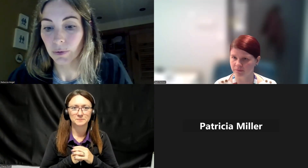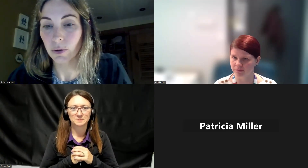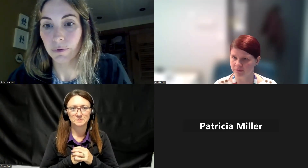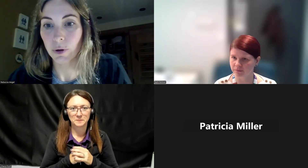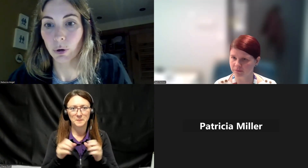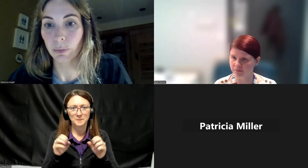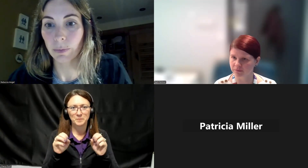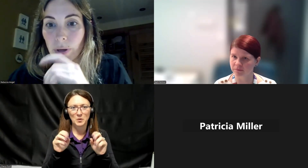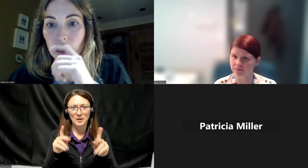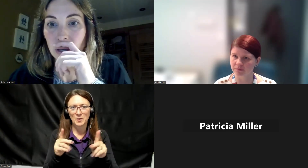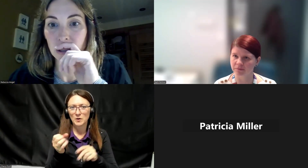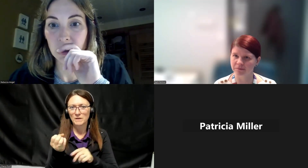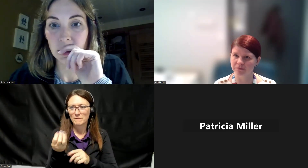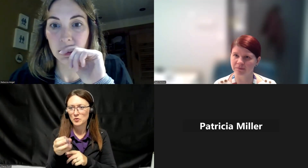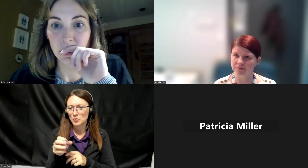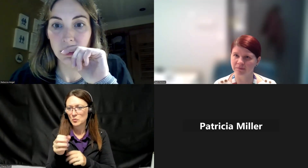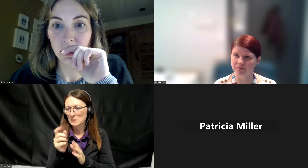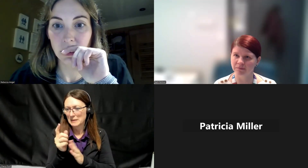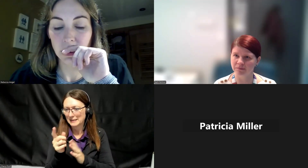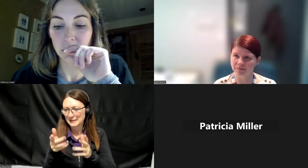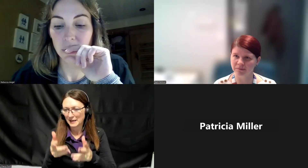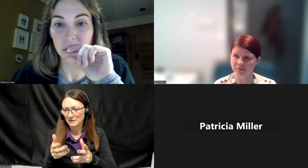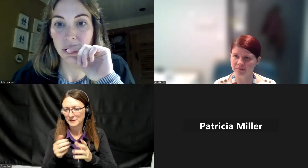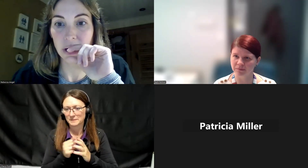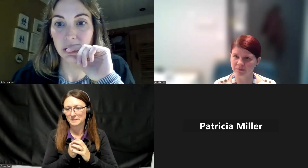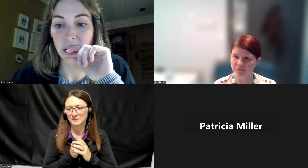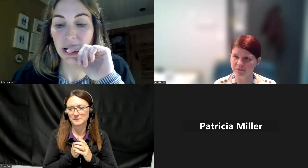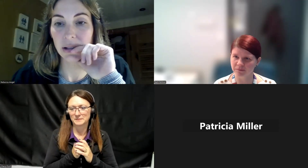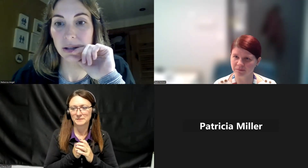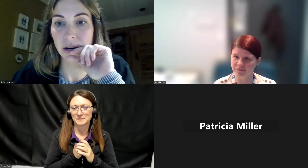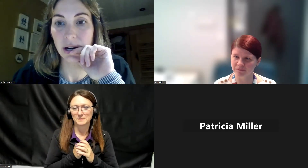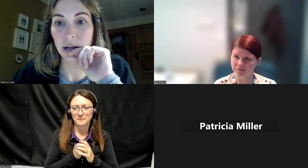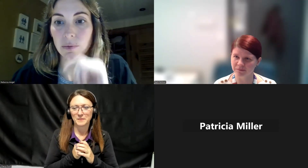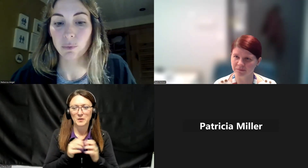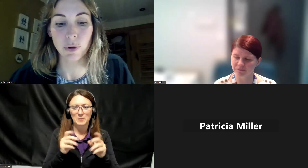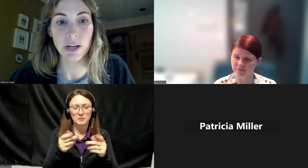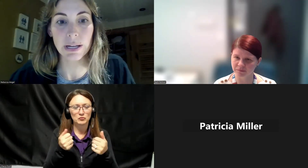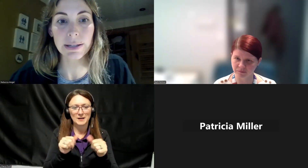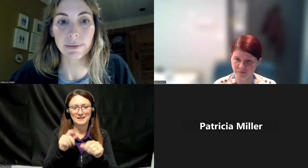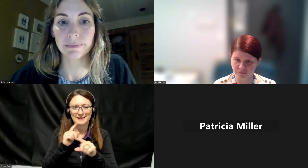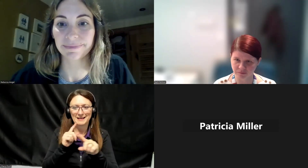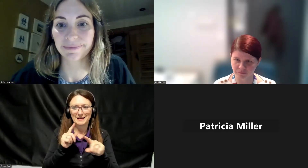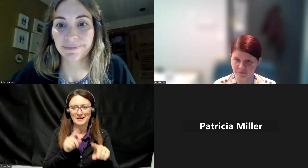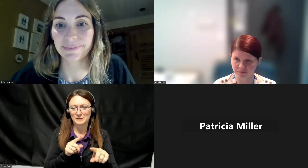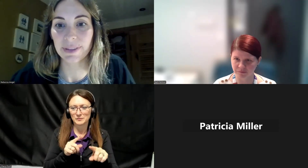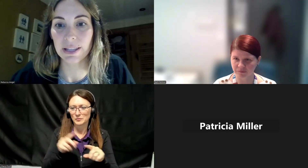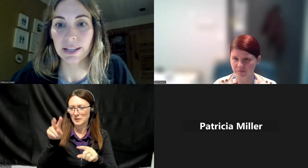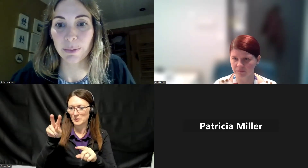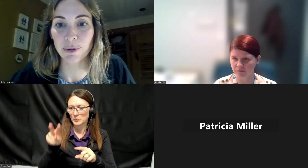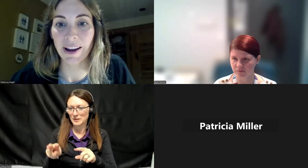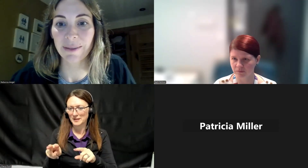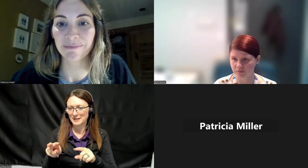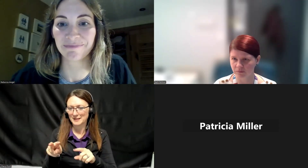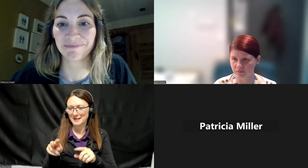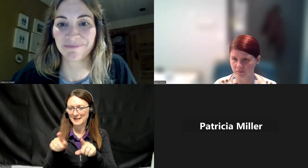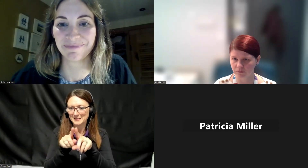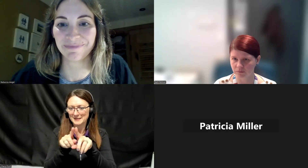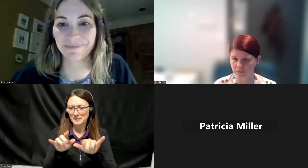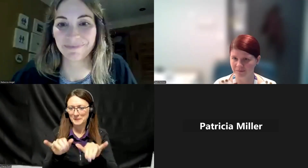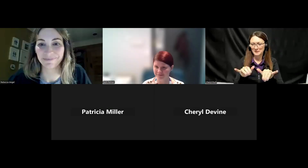Okay, got a few more minutes. Just trying to answer and read at the same